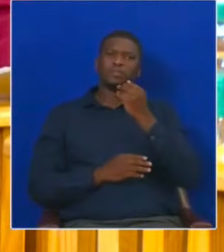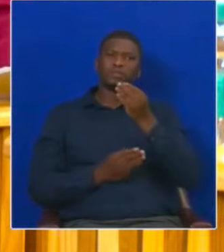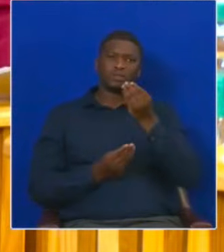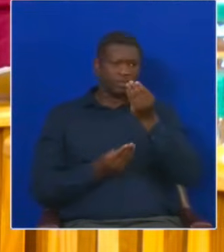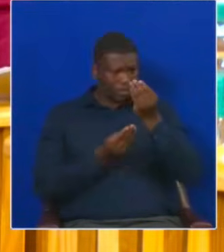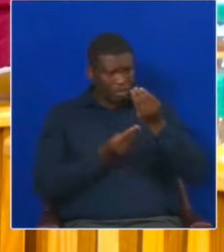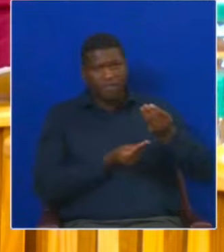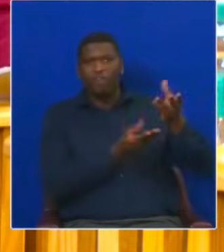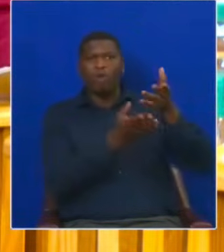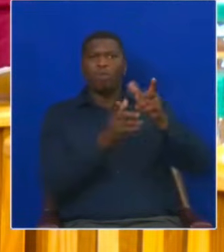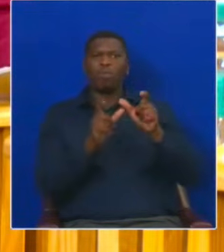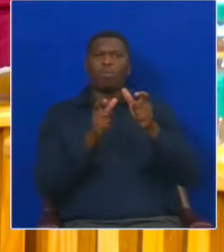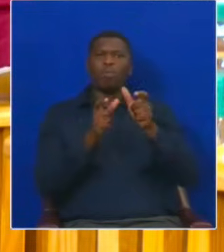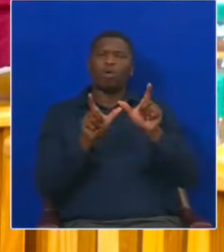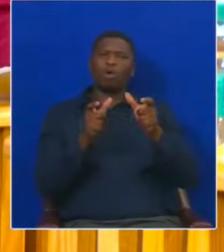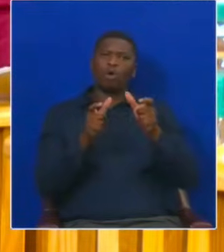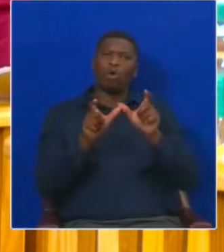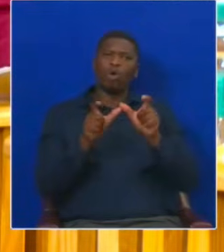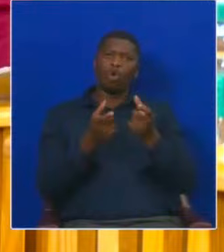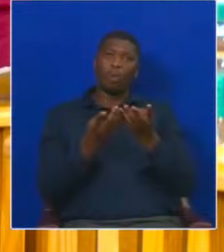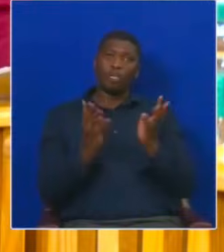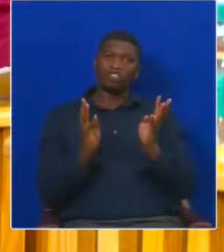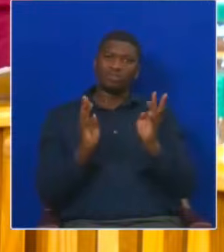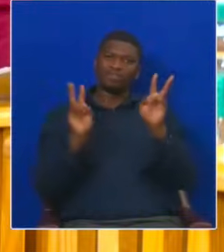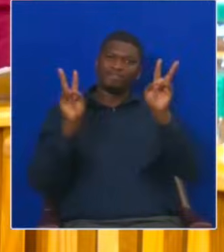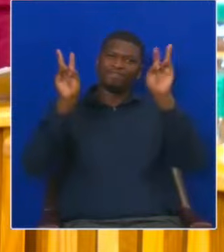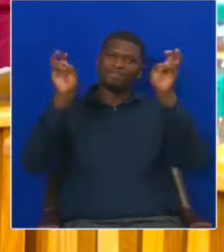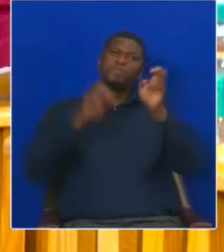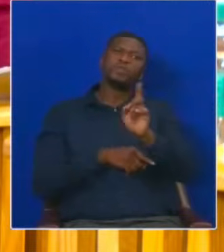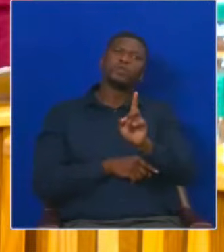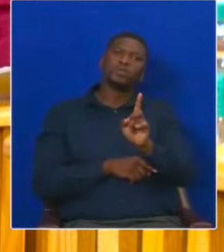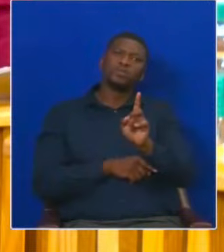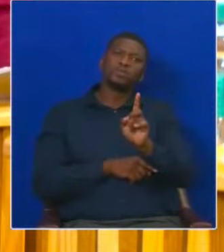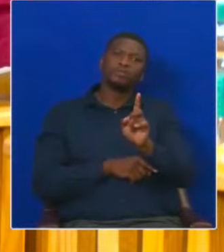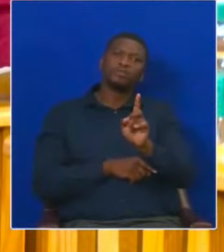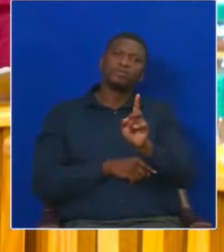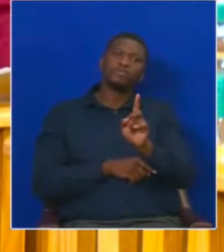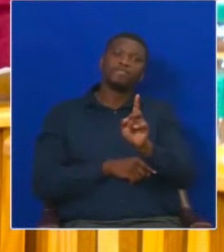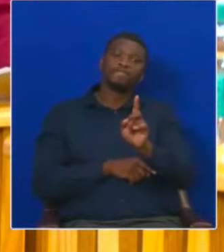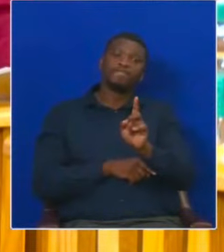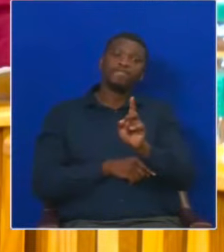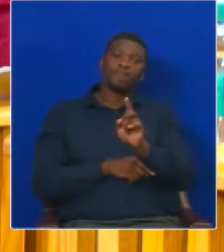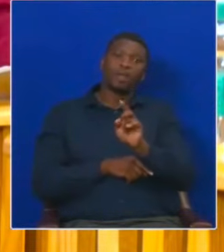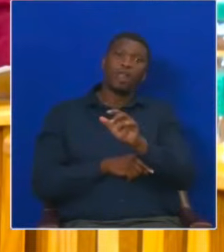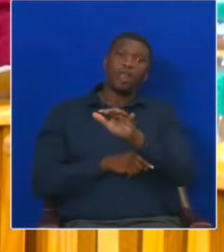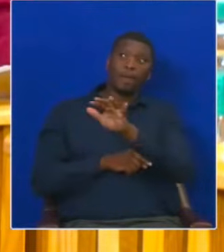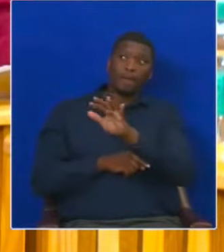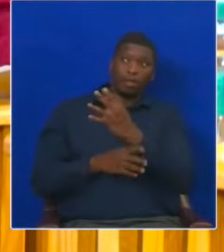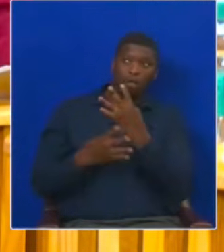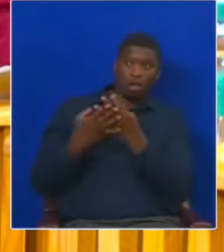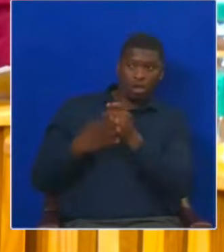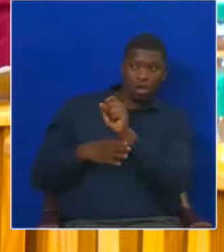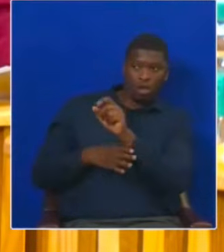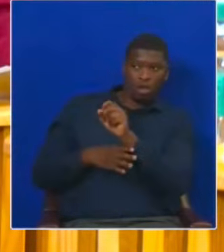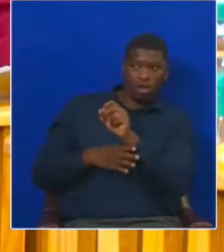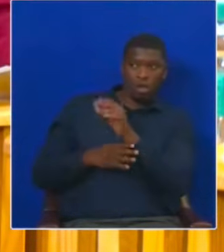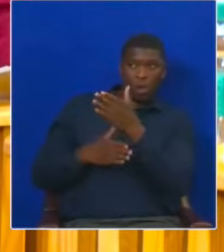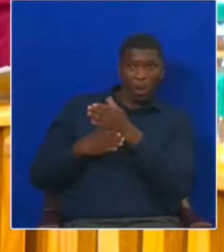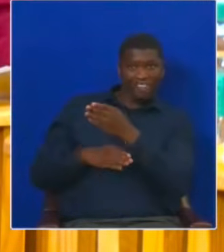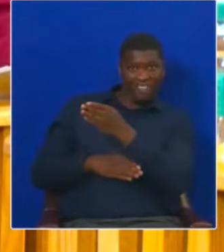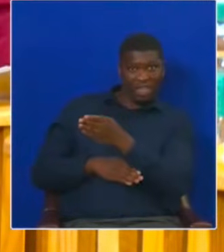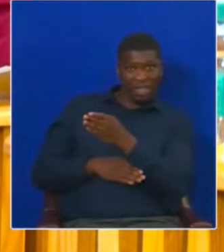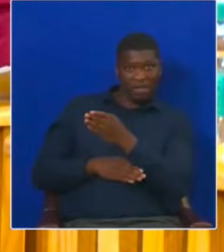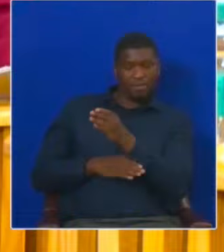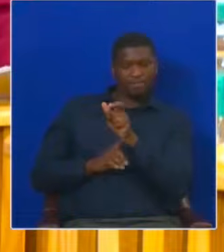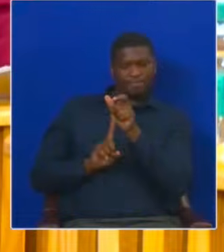title occupied by this individual at Groenpunt, and then to please read the